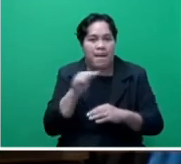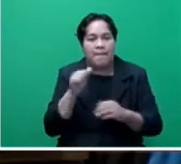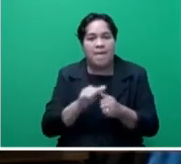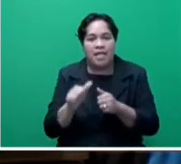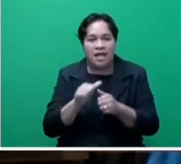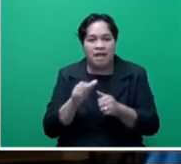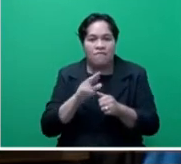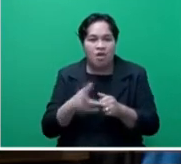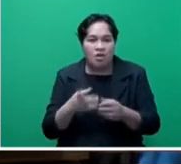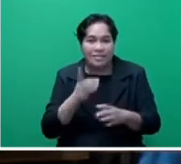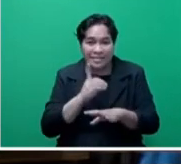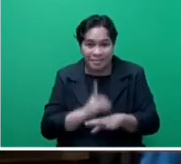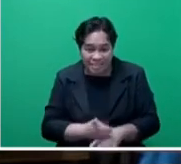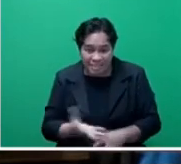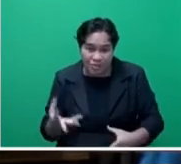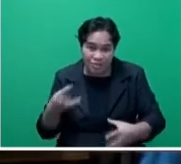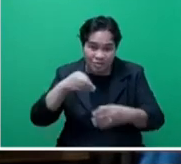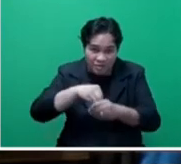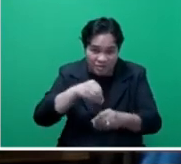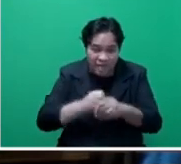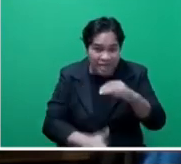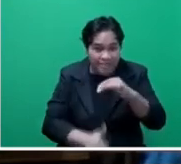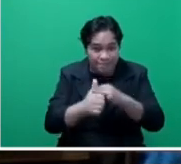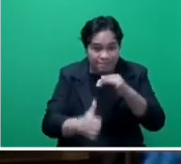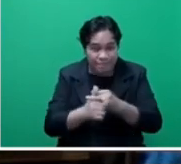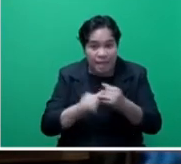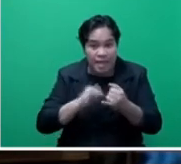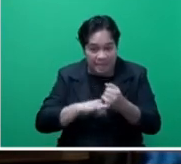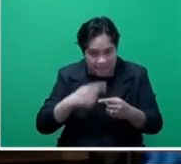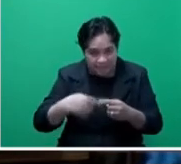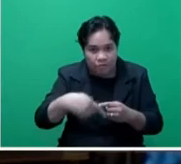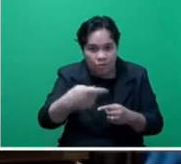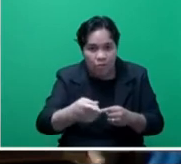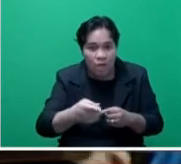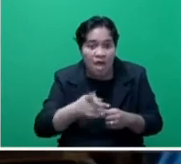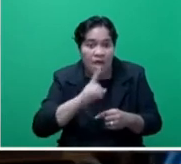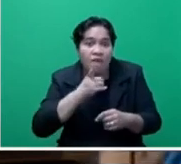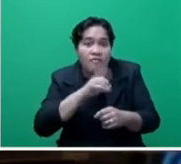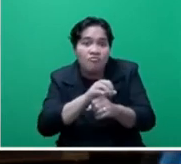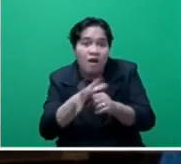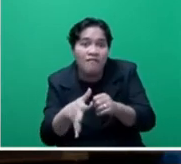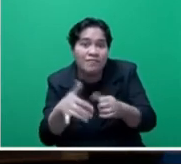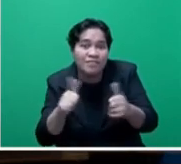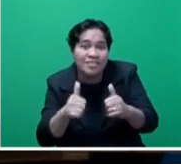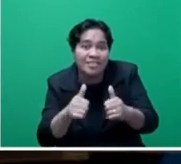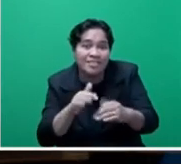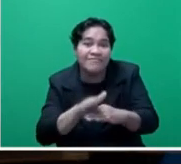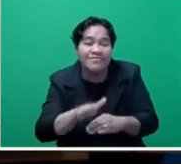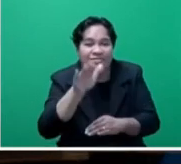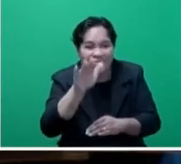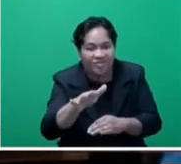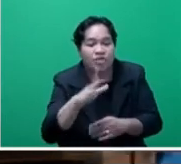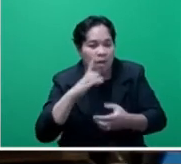inclusive, accessible, and sustainable post-COVID-19 world. This was done in partnership with organizations for persons